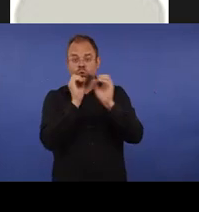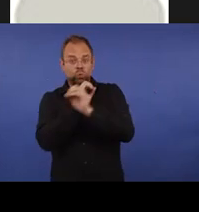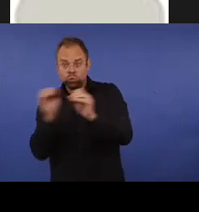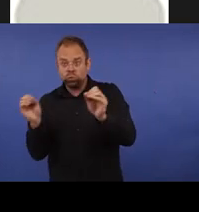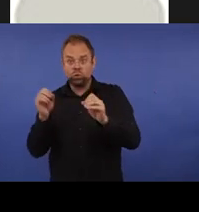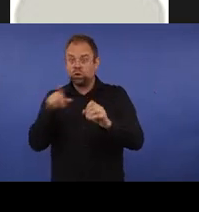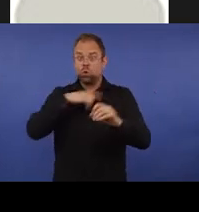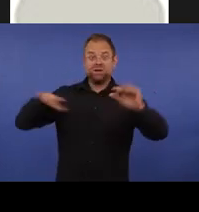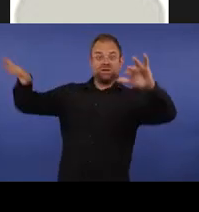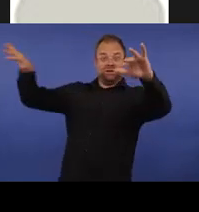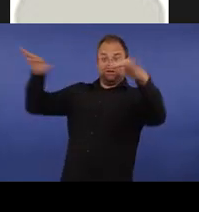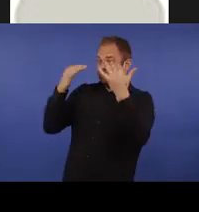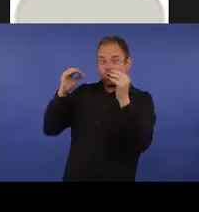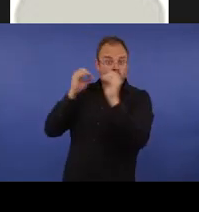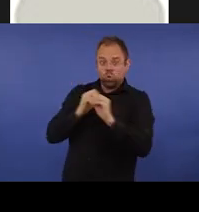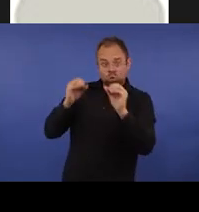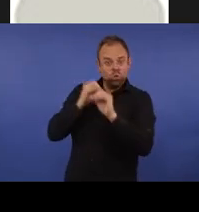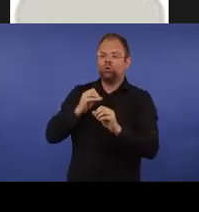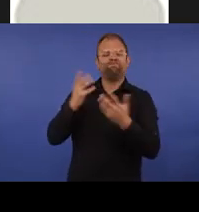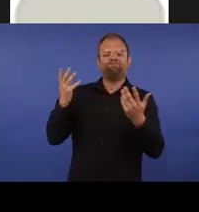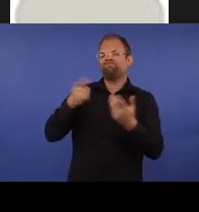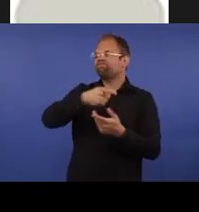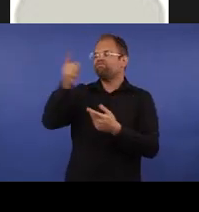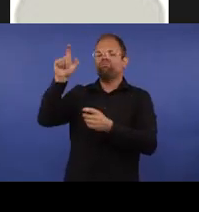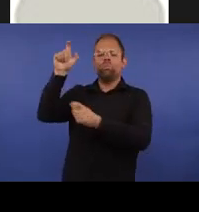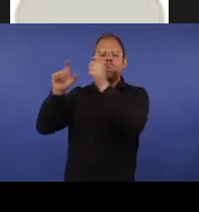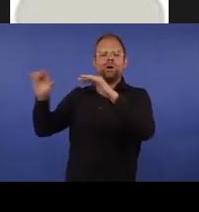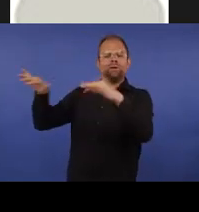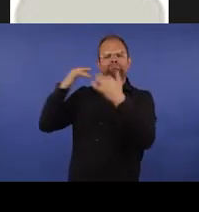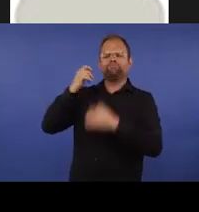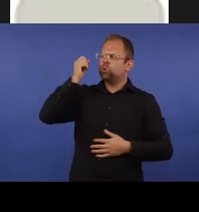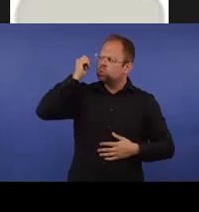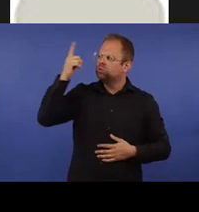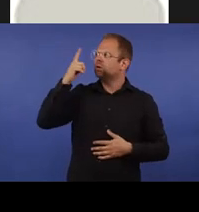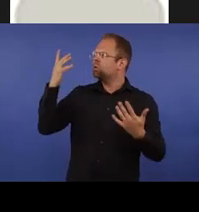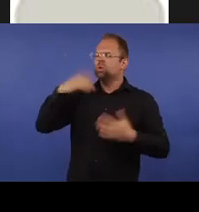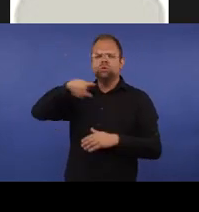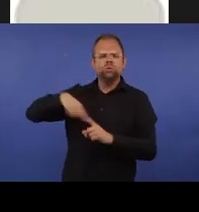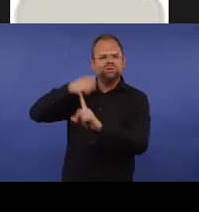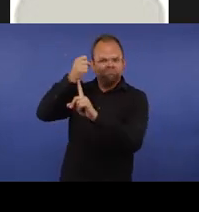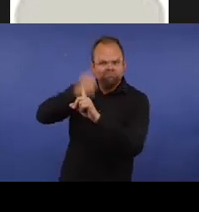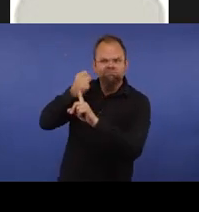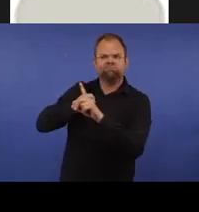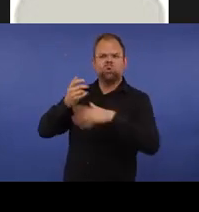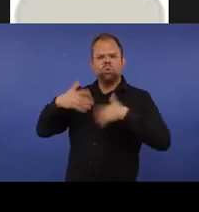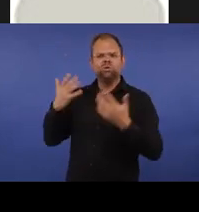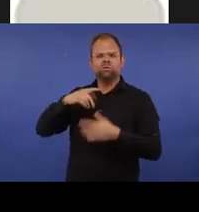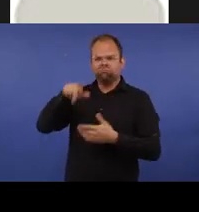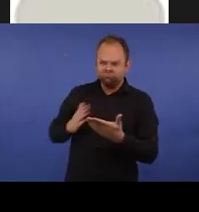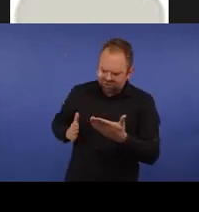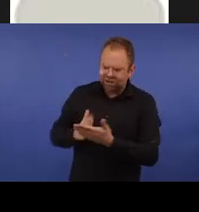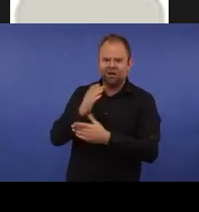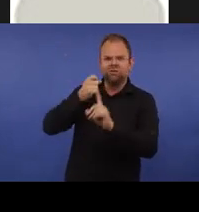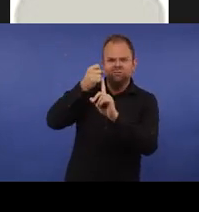that one of the big problems is that the vast majority of non-disabled people in their 20s,